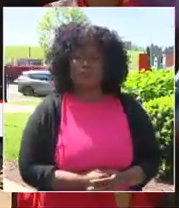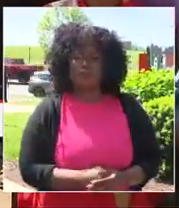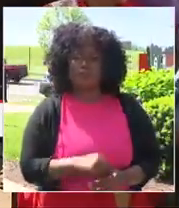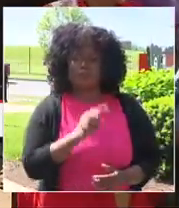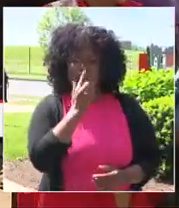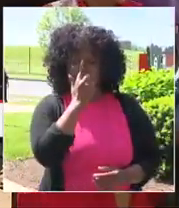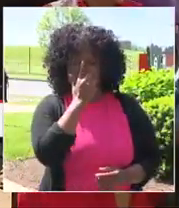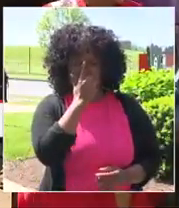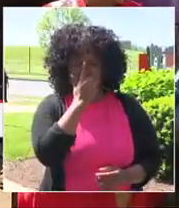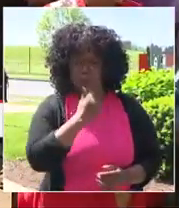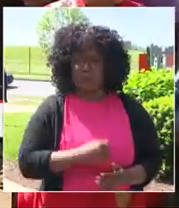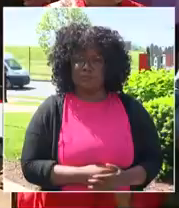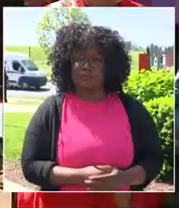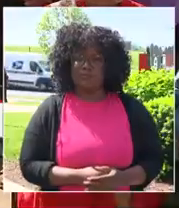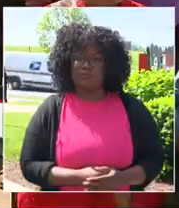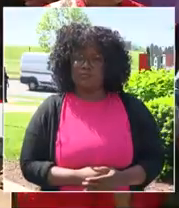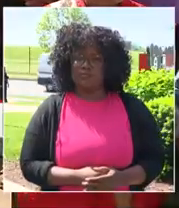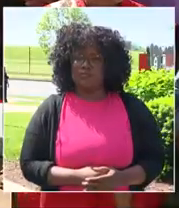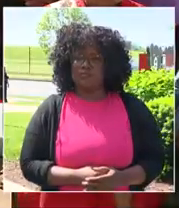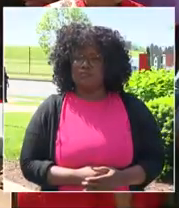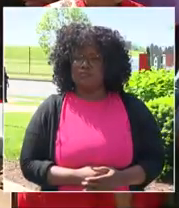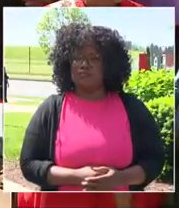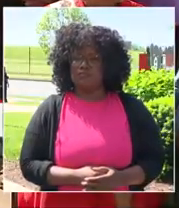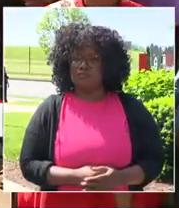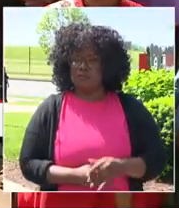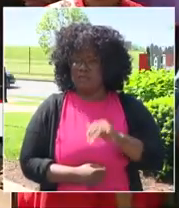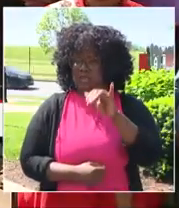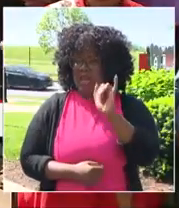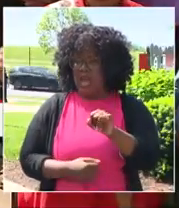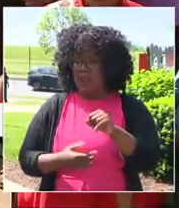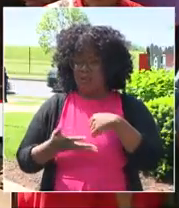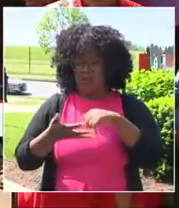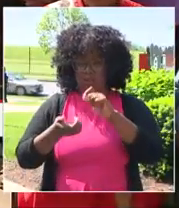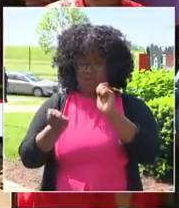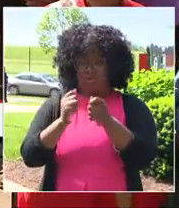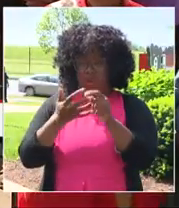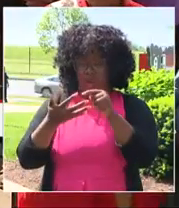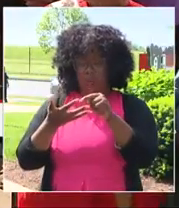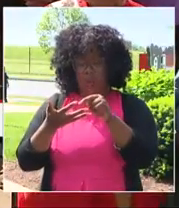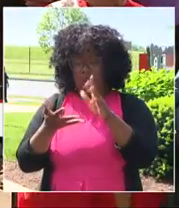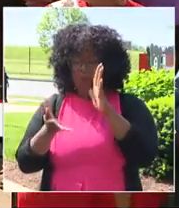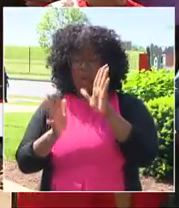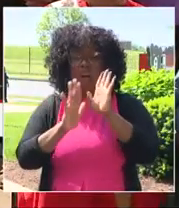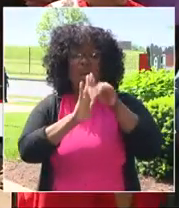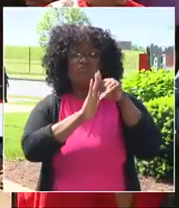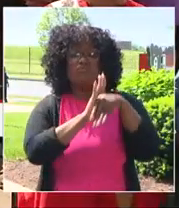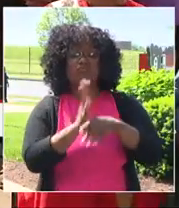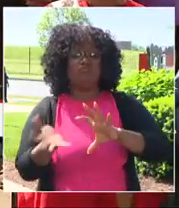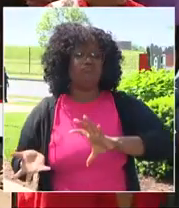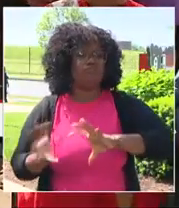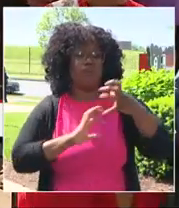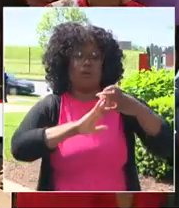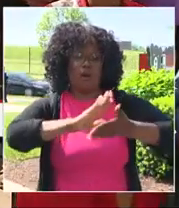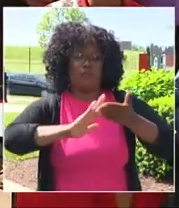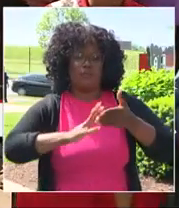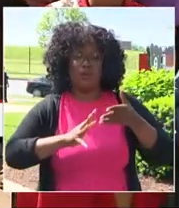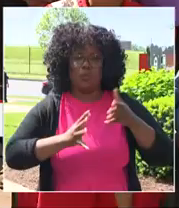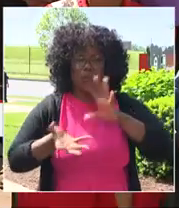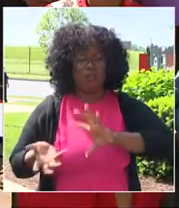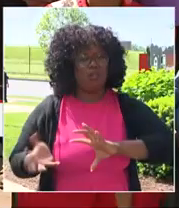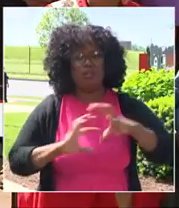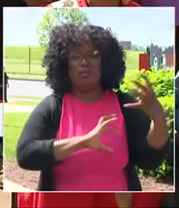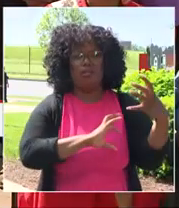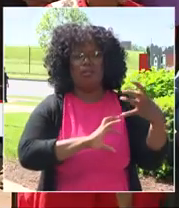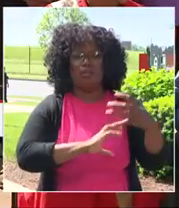because these changes would fundamentally disrupt how we operate. To avoid